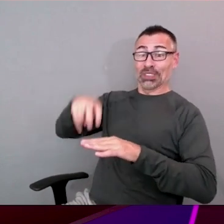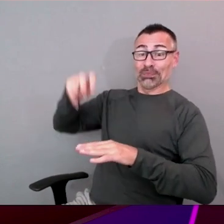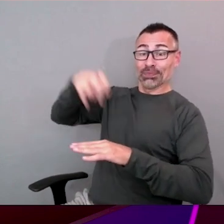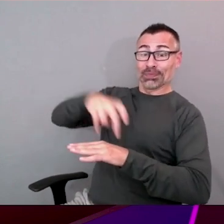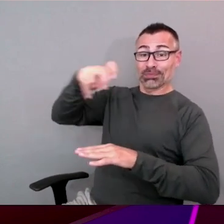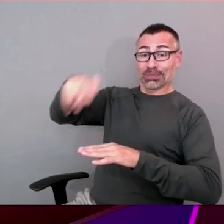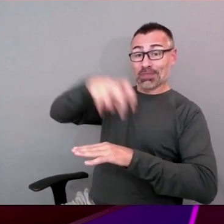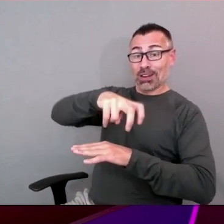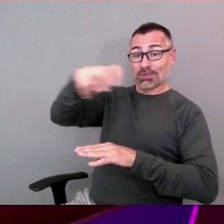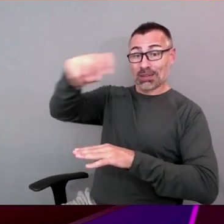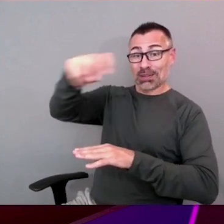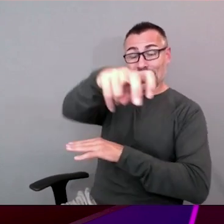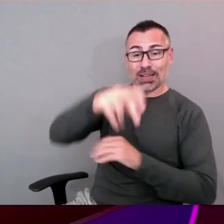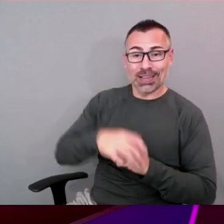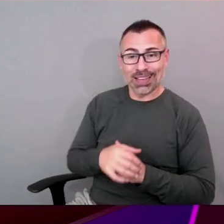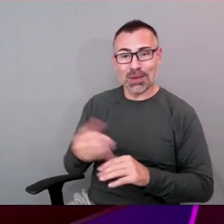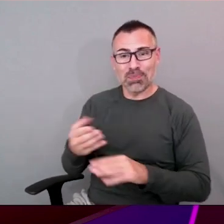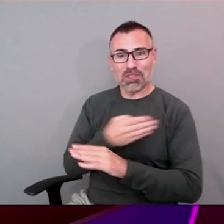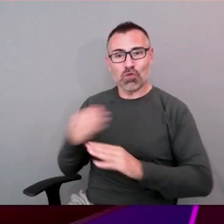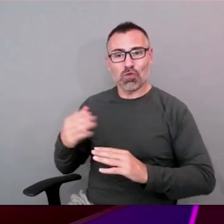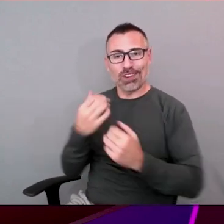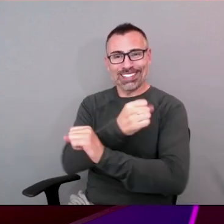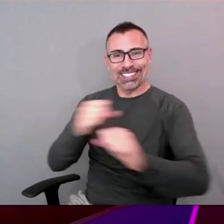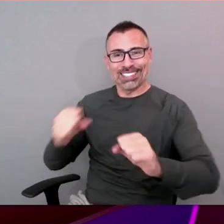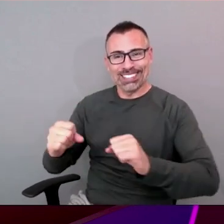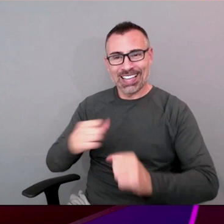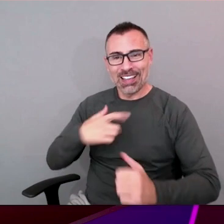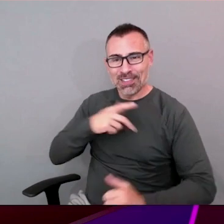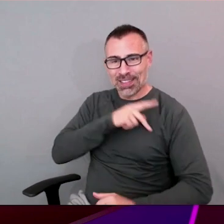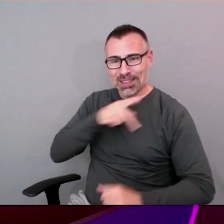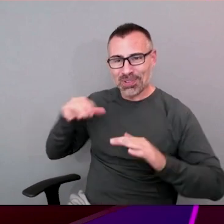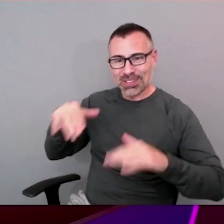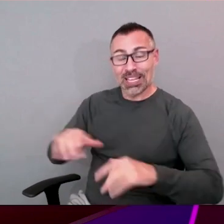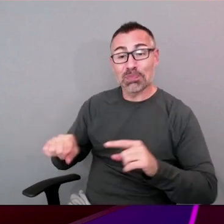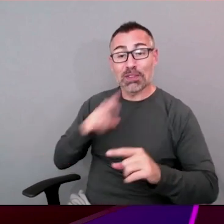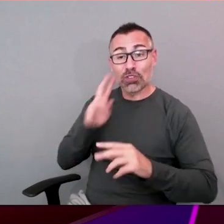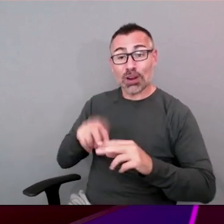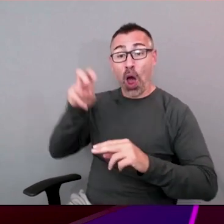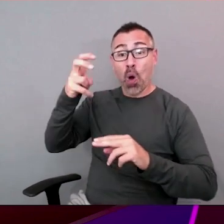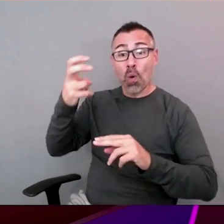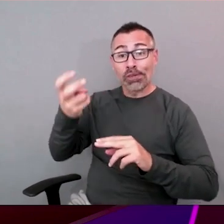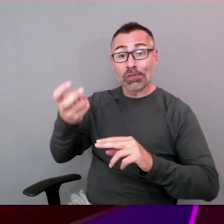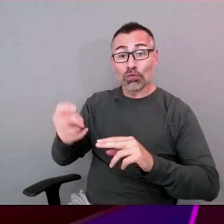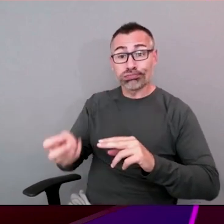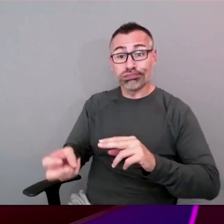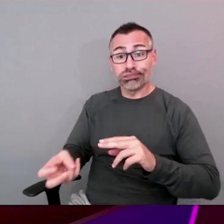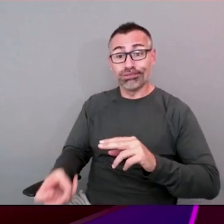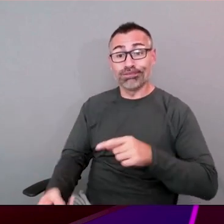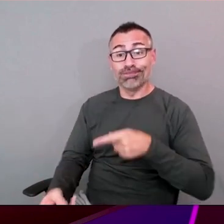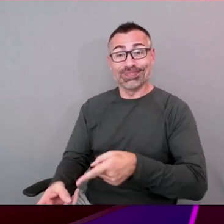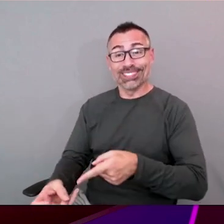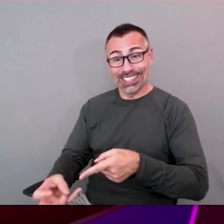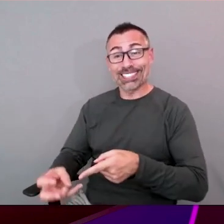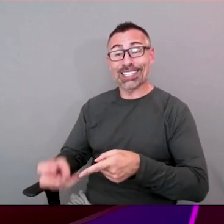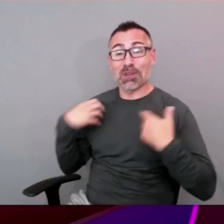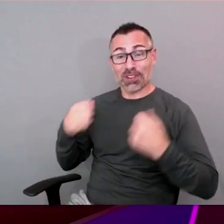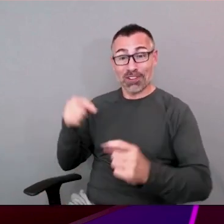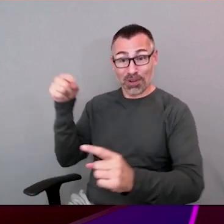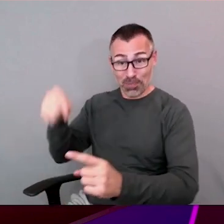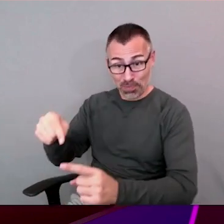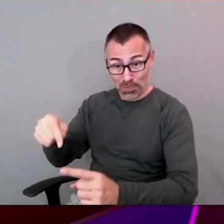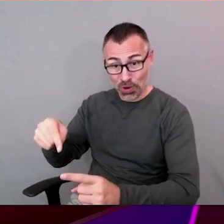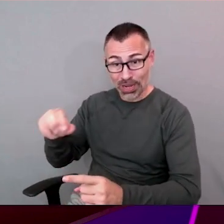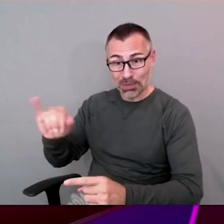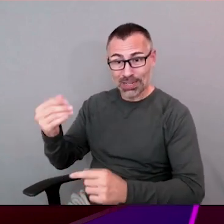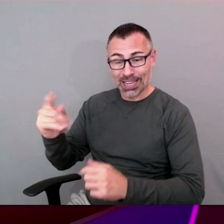over lava before you go rescue the princess. What if you jump over and you land in the lava? That's going to be a recovery point objective. The recovery time objective is